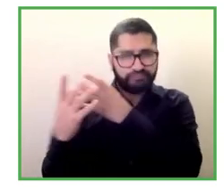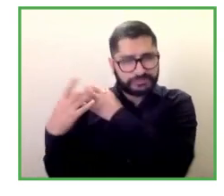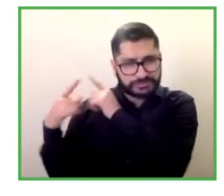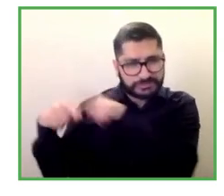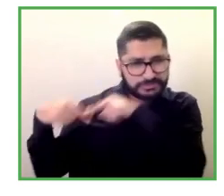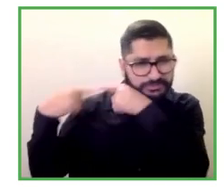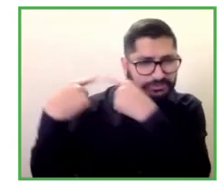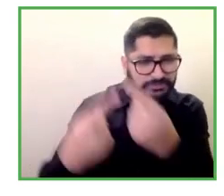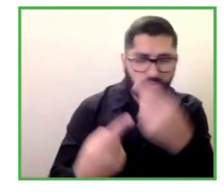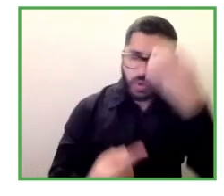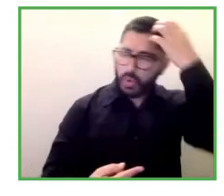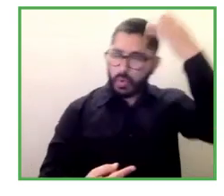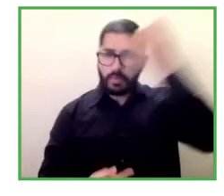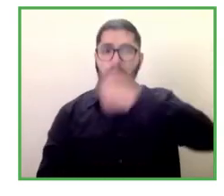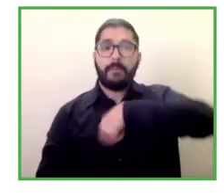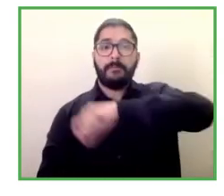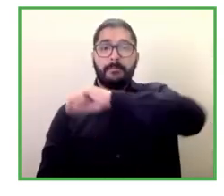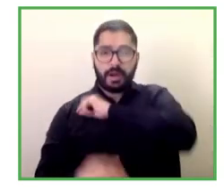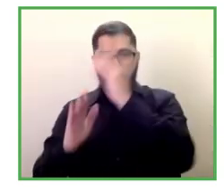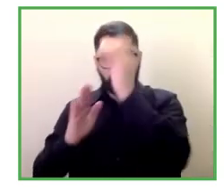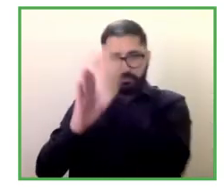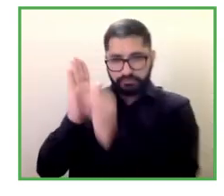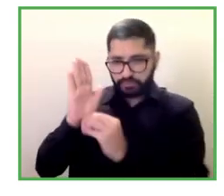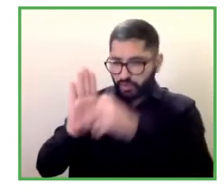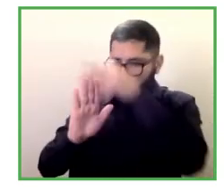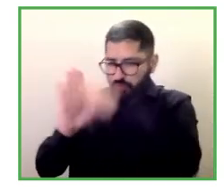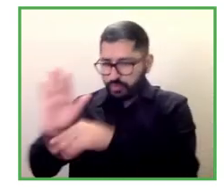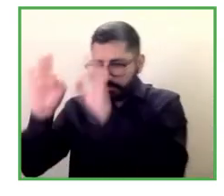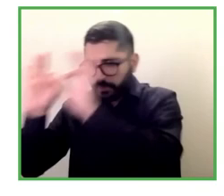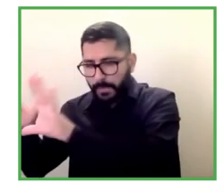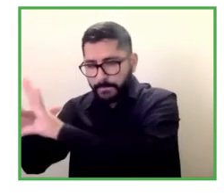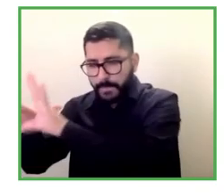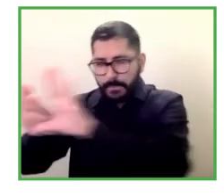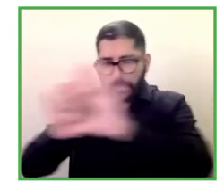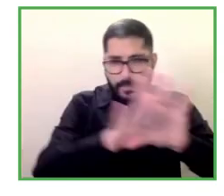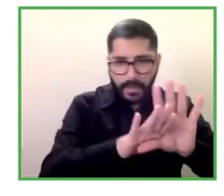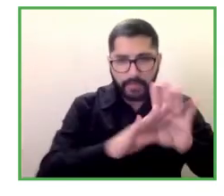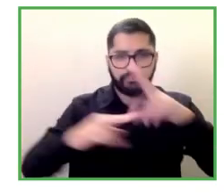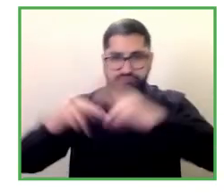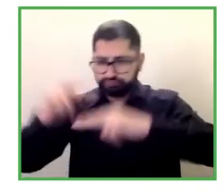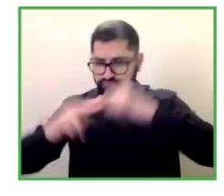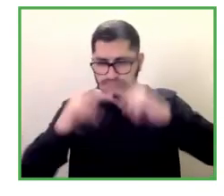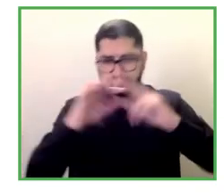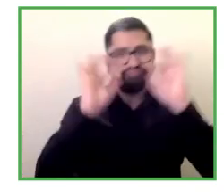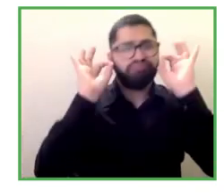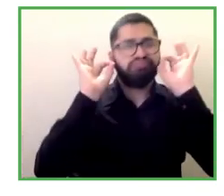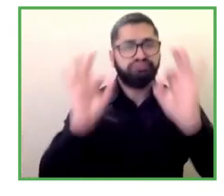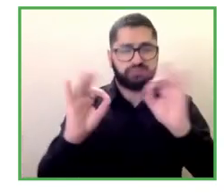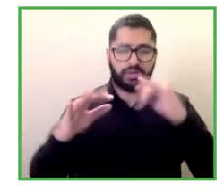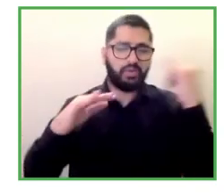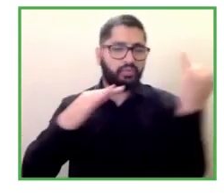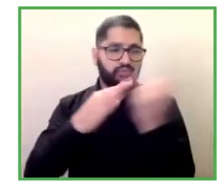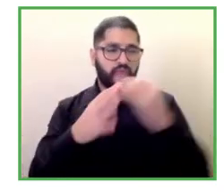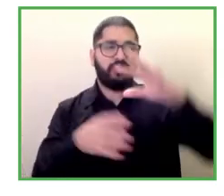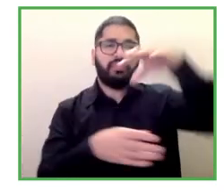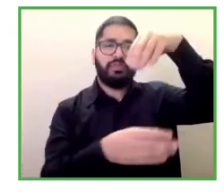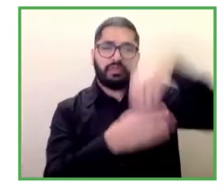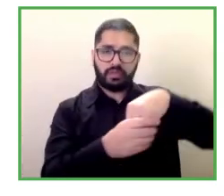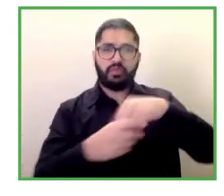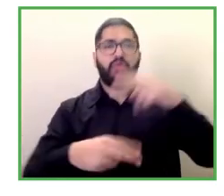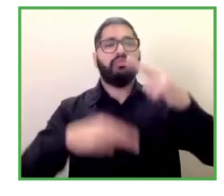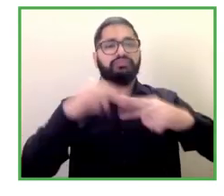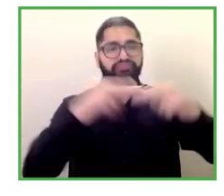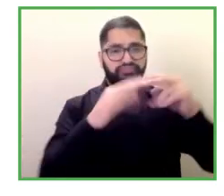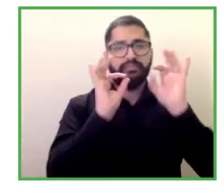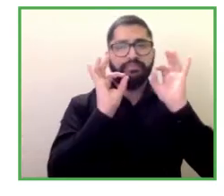government that through very concrete ideas tries to build bridges towards inclusion in